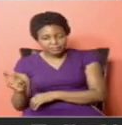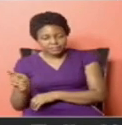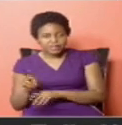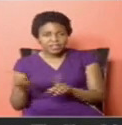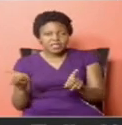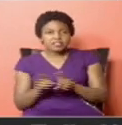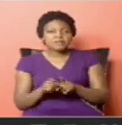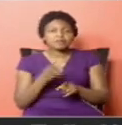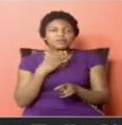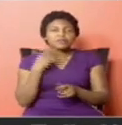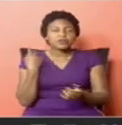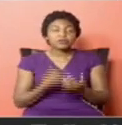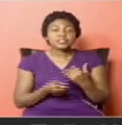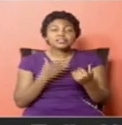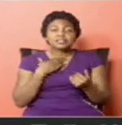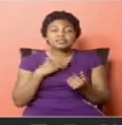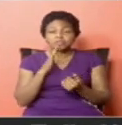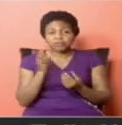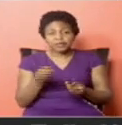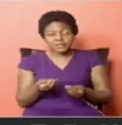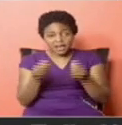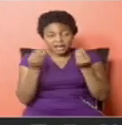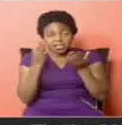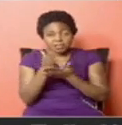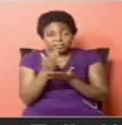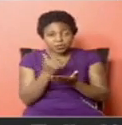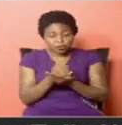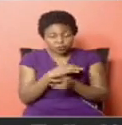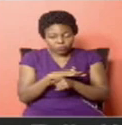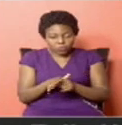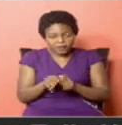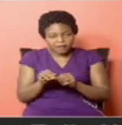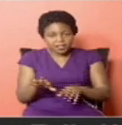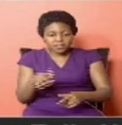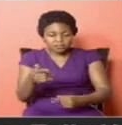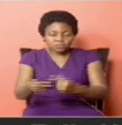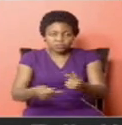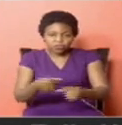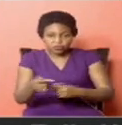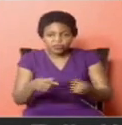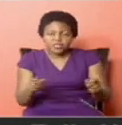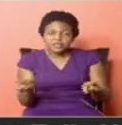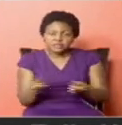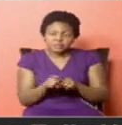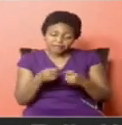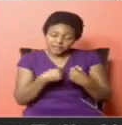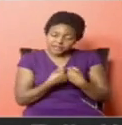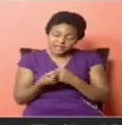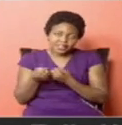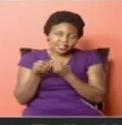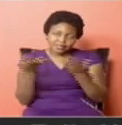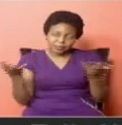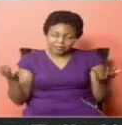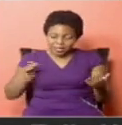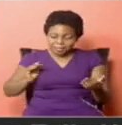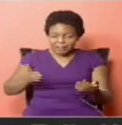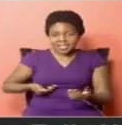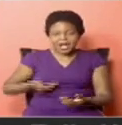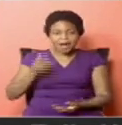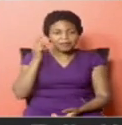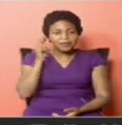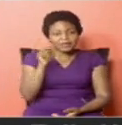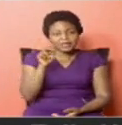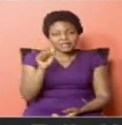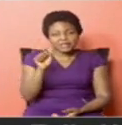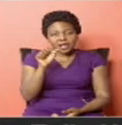what needs to be done, because the COVID pandemic is still with us, and the challenges are many. Madam Nasozi,